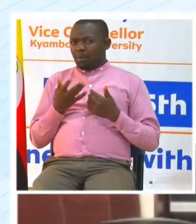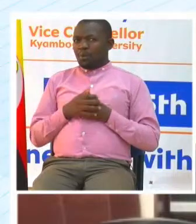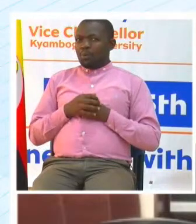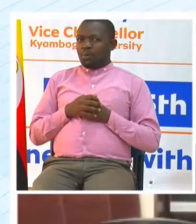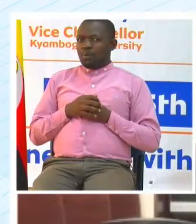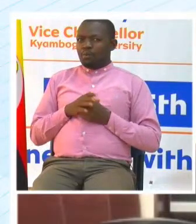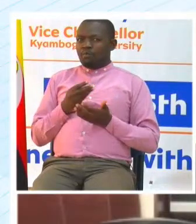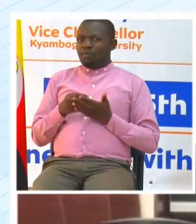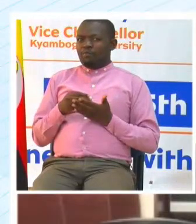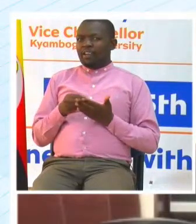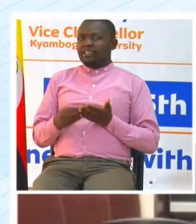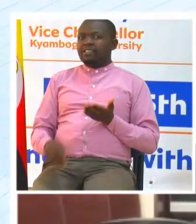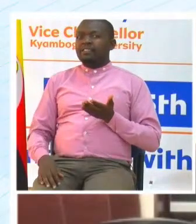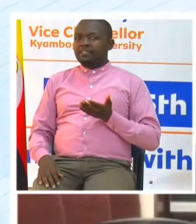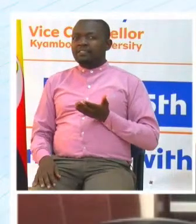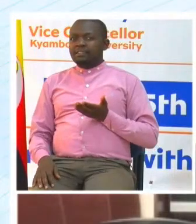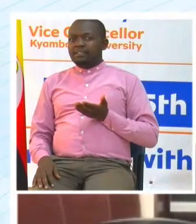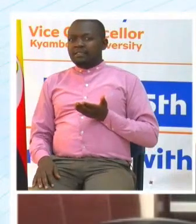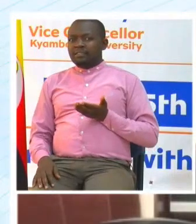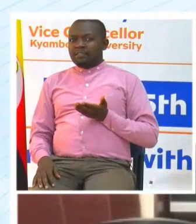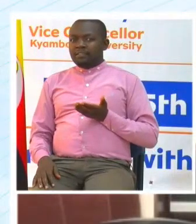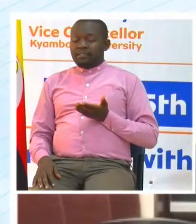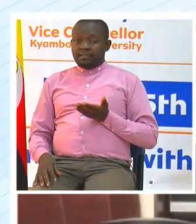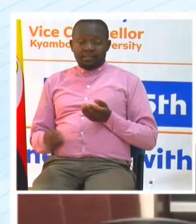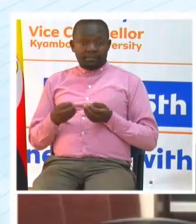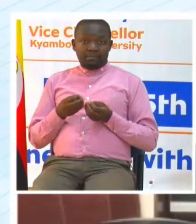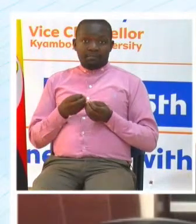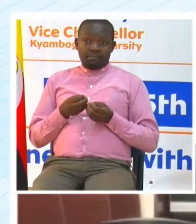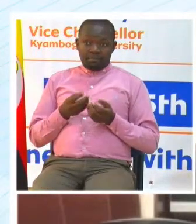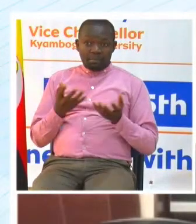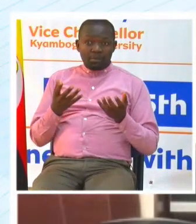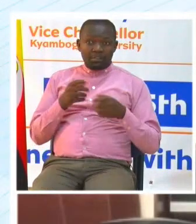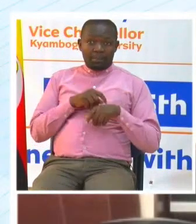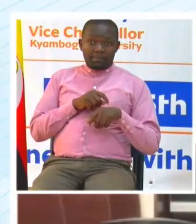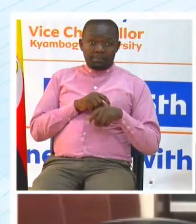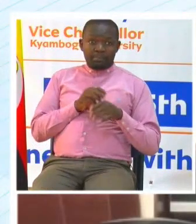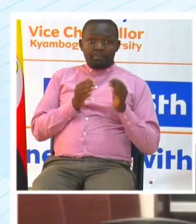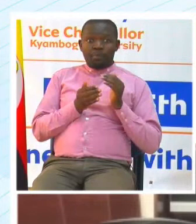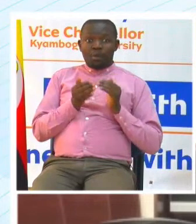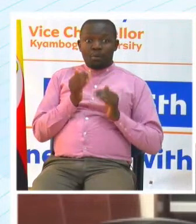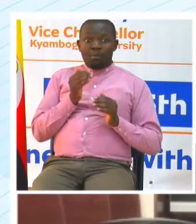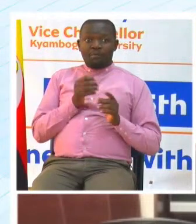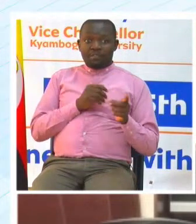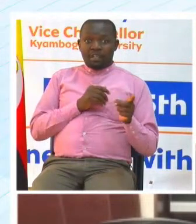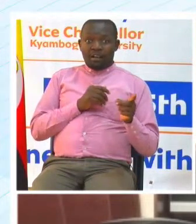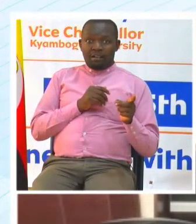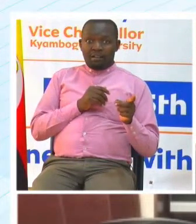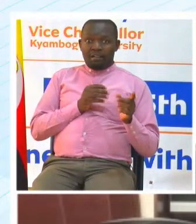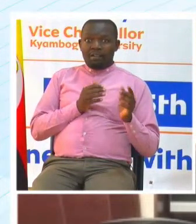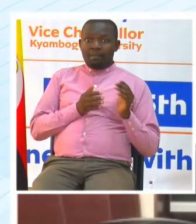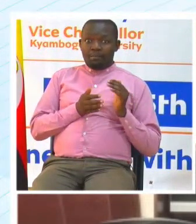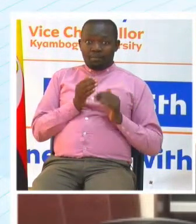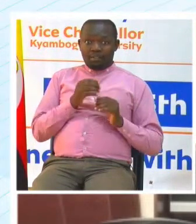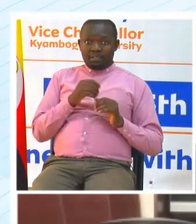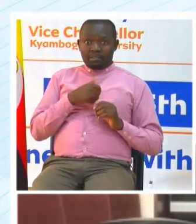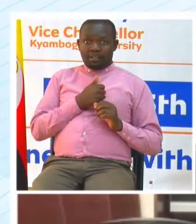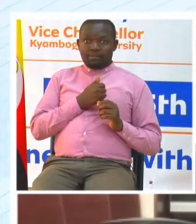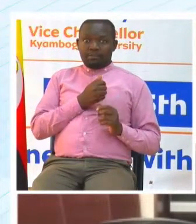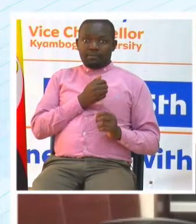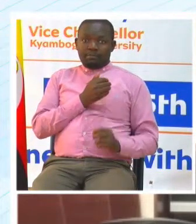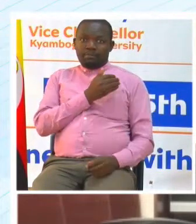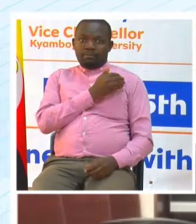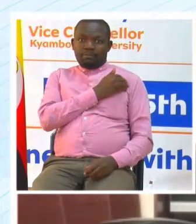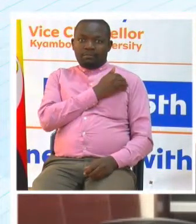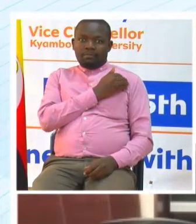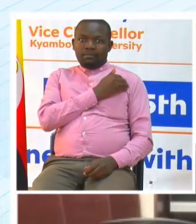funding. Yes. And most times the professor is the one that reaches out to you if he may